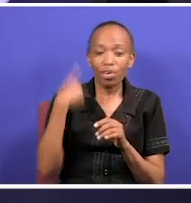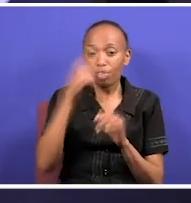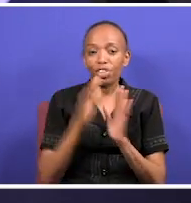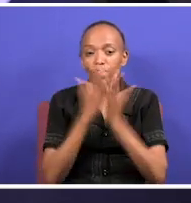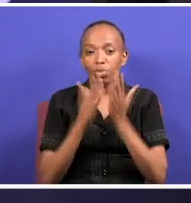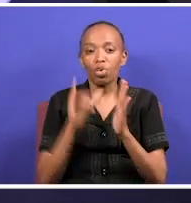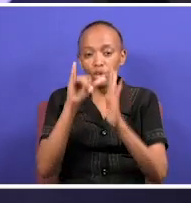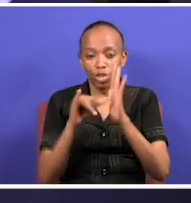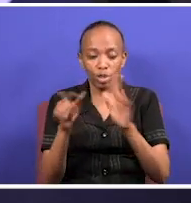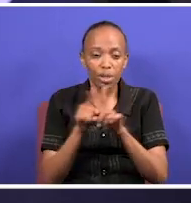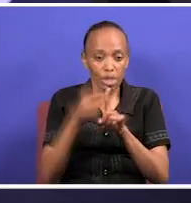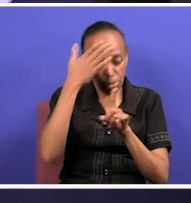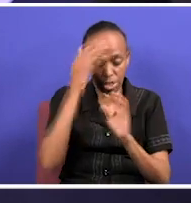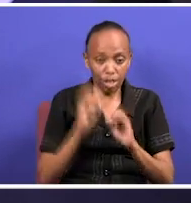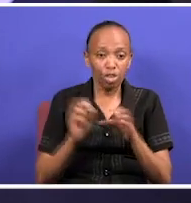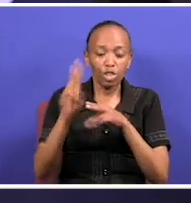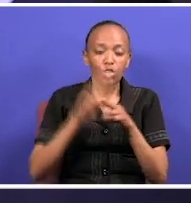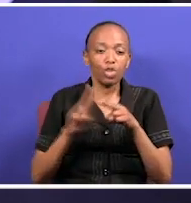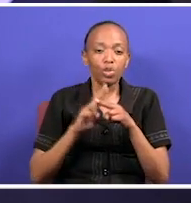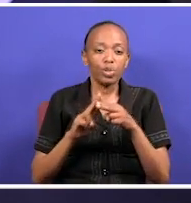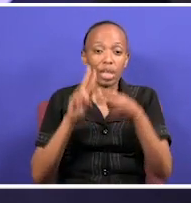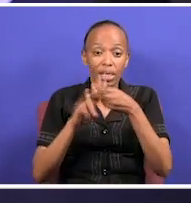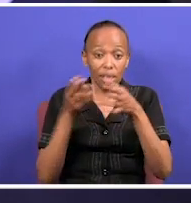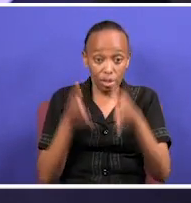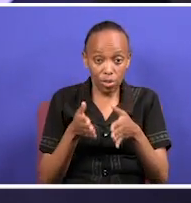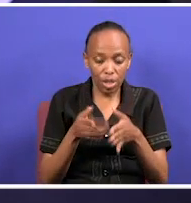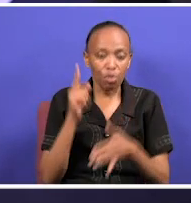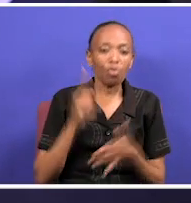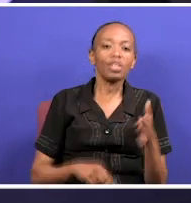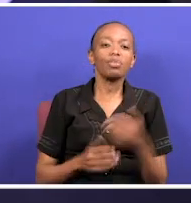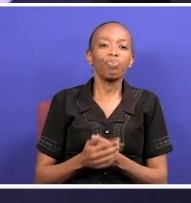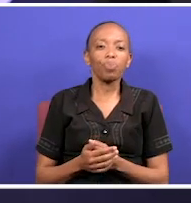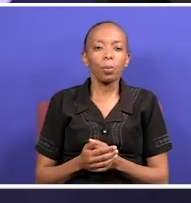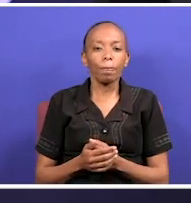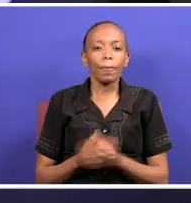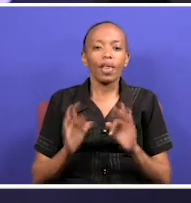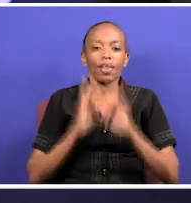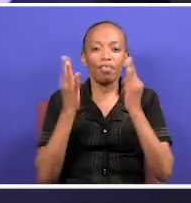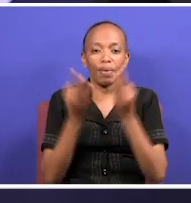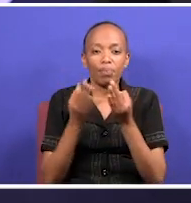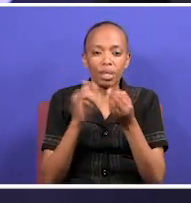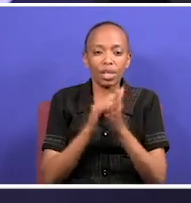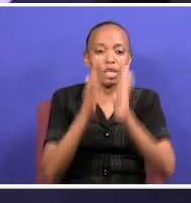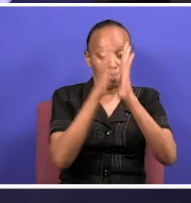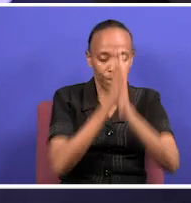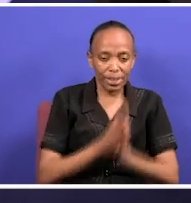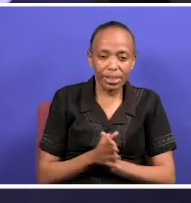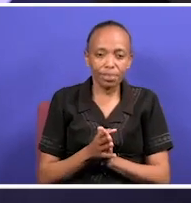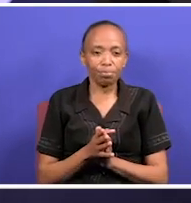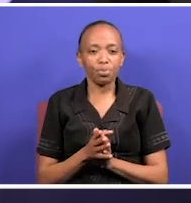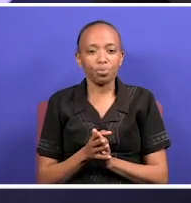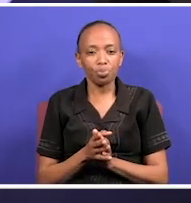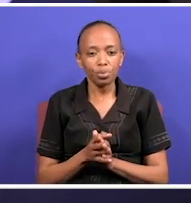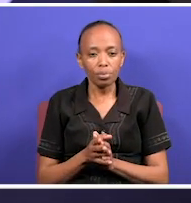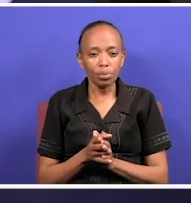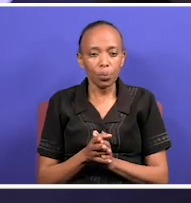or on YouTube. And don't forget to use our hashtag today kindly, hashtag the family that prays.